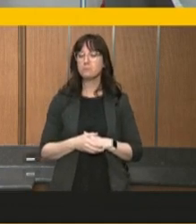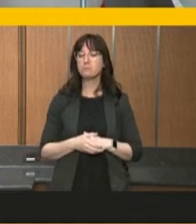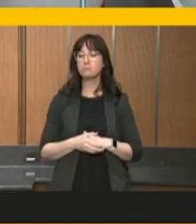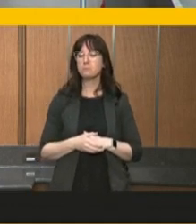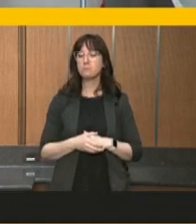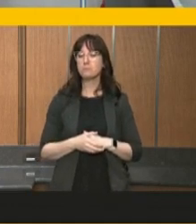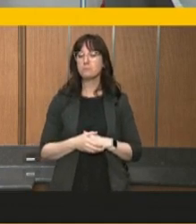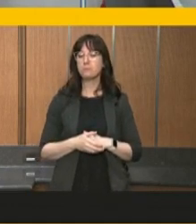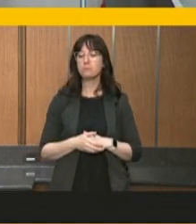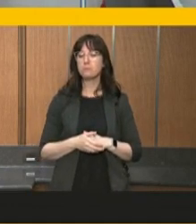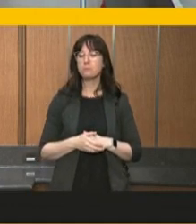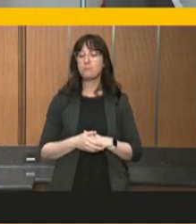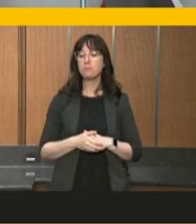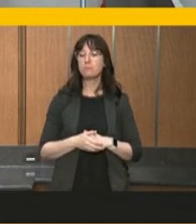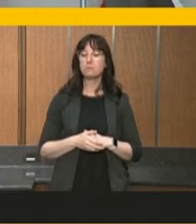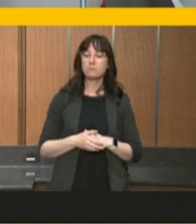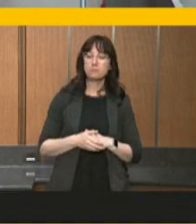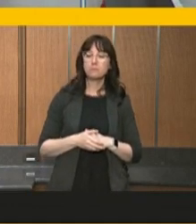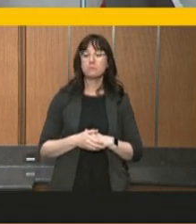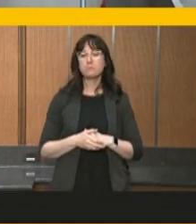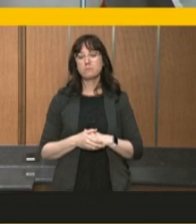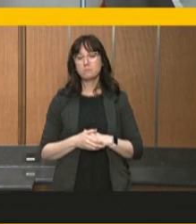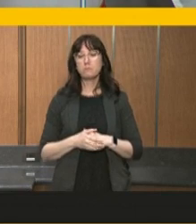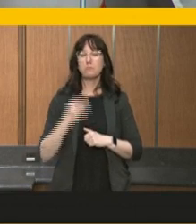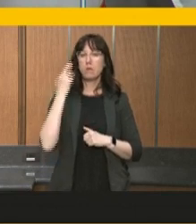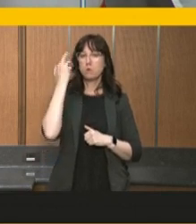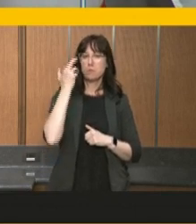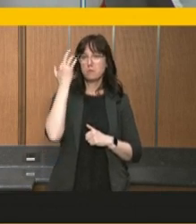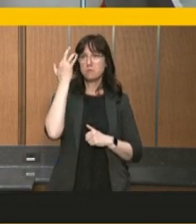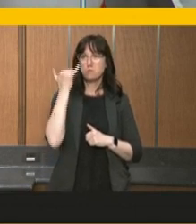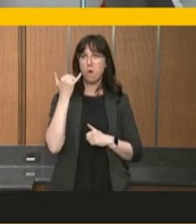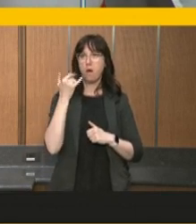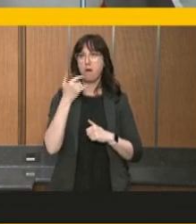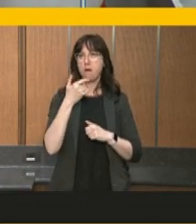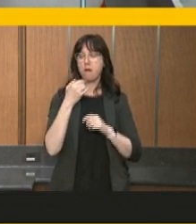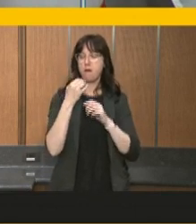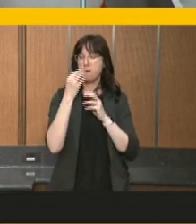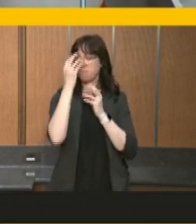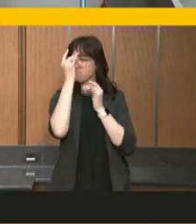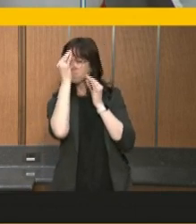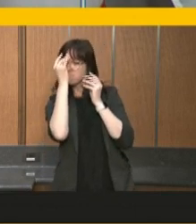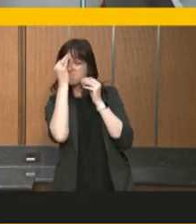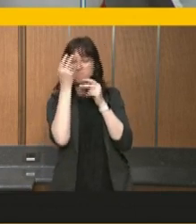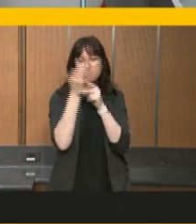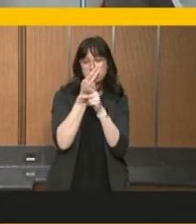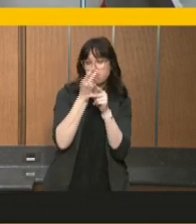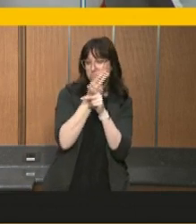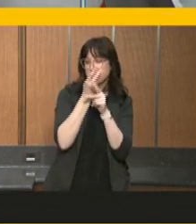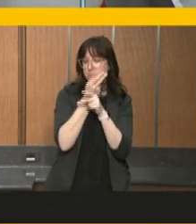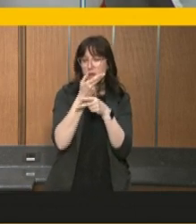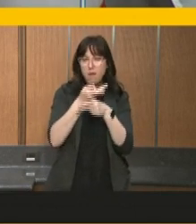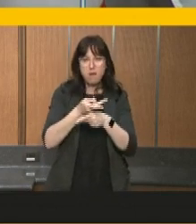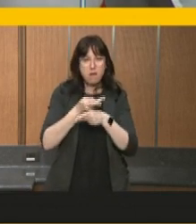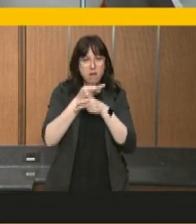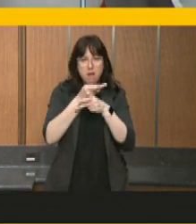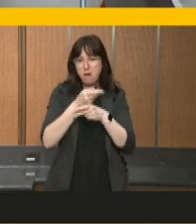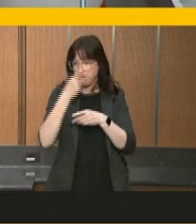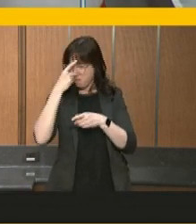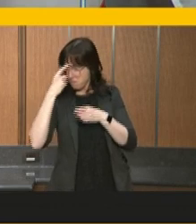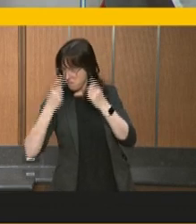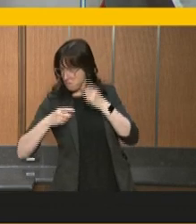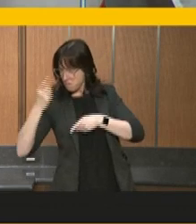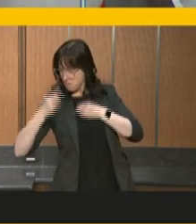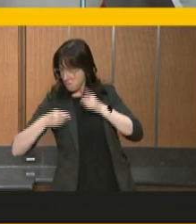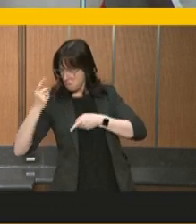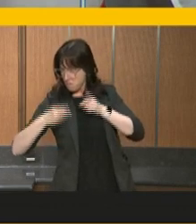why we took the time that we needed to work this through carefully and cooperatively with our